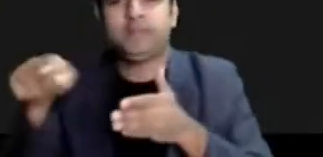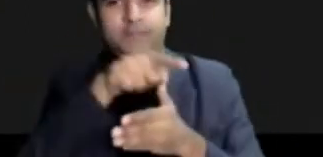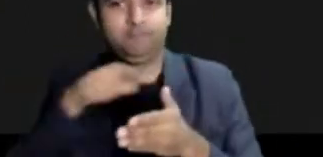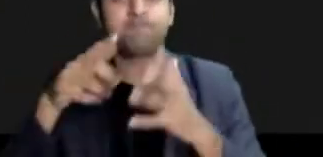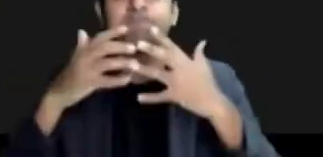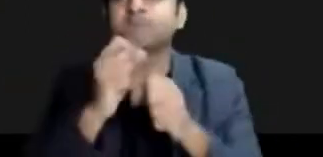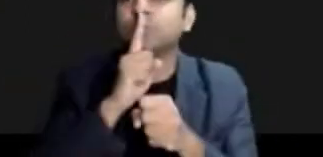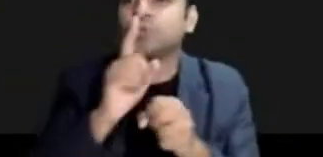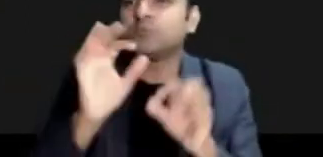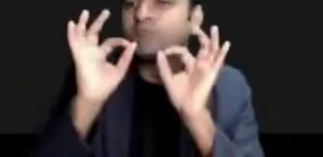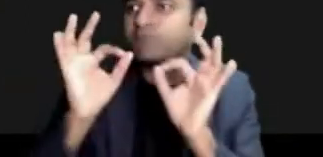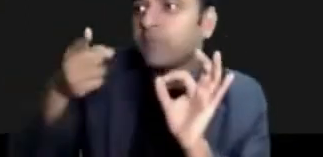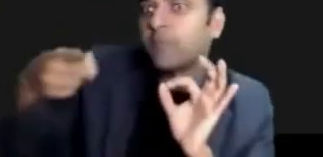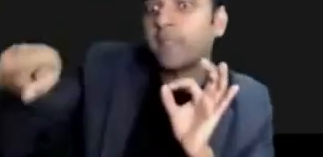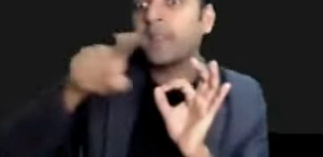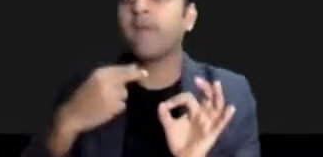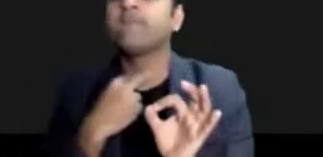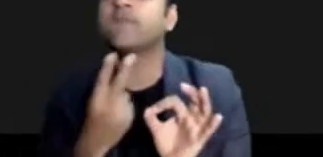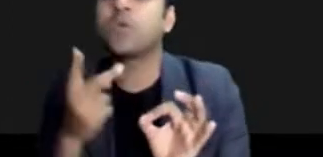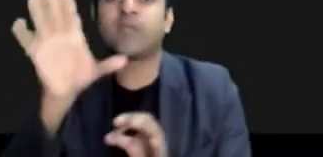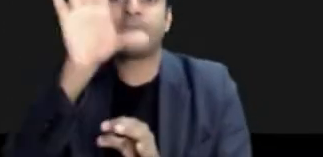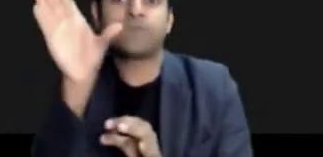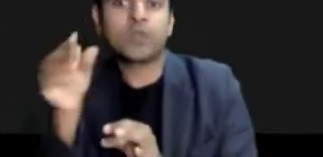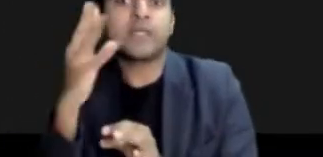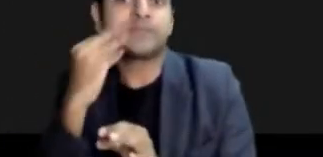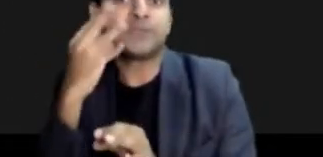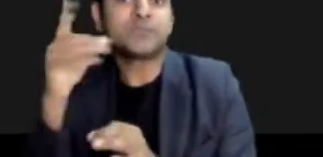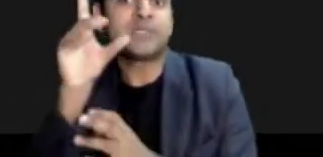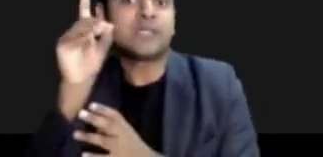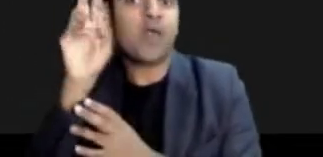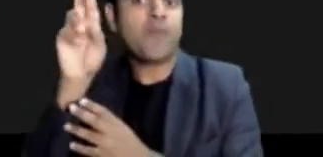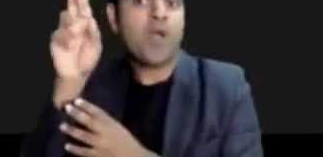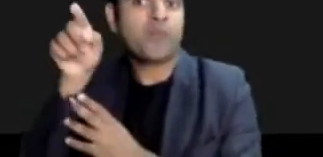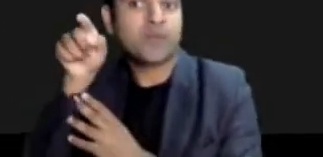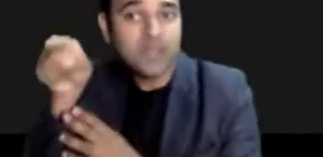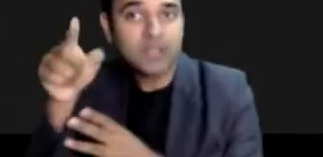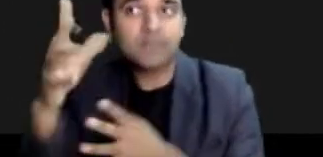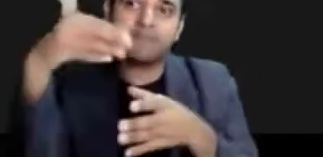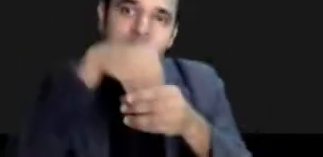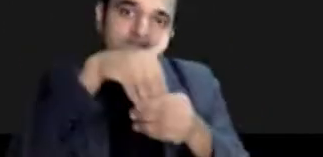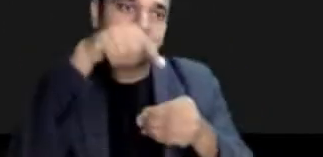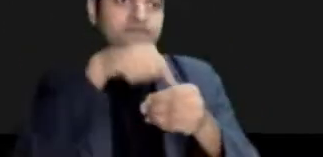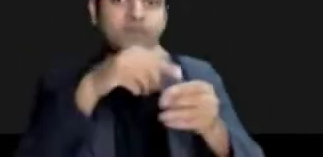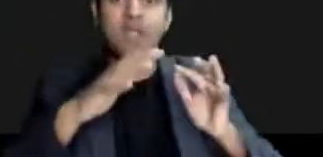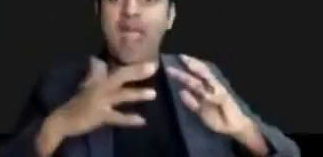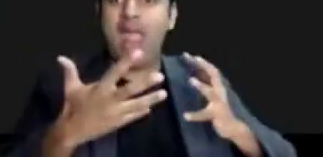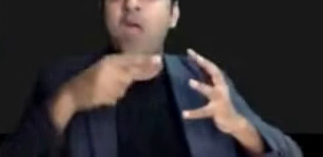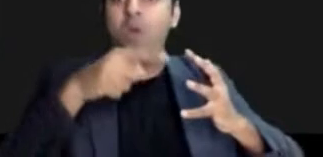and global platforms and helps shaping the more